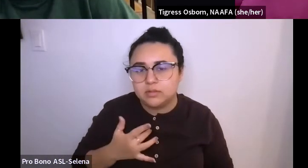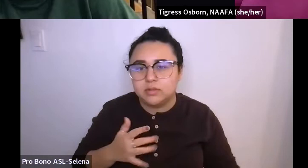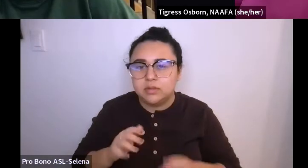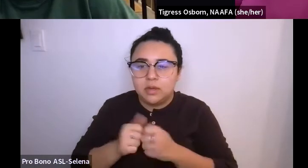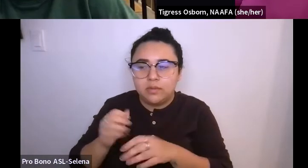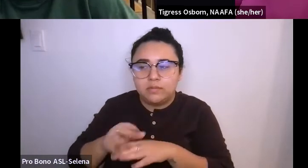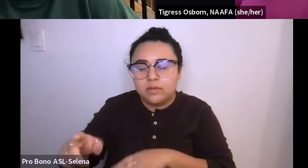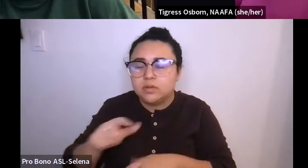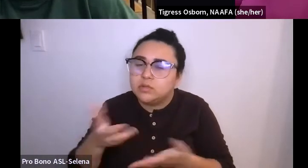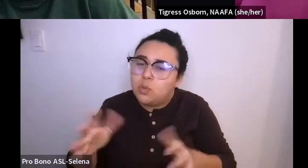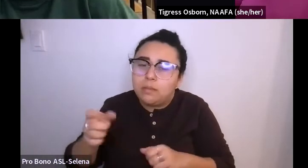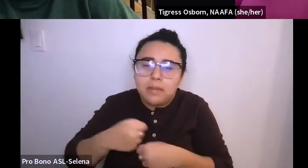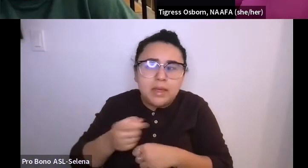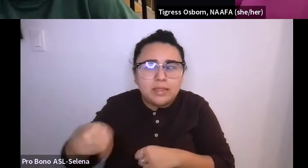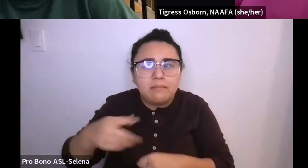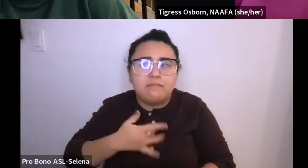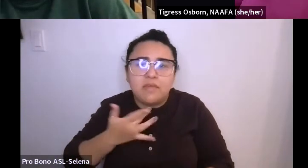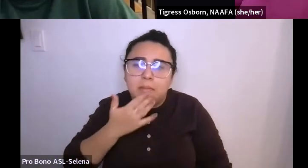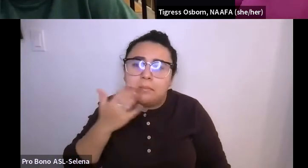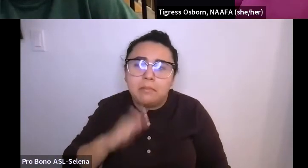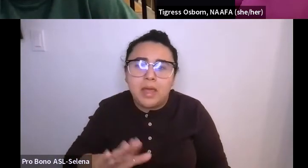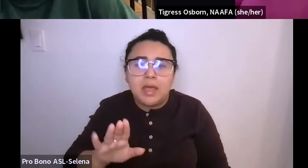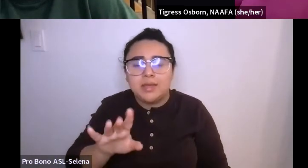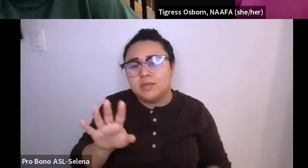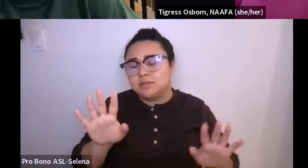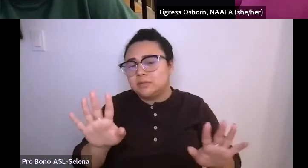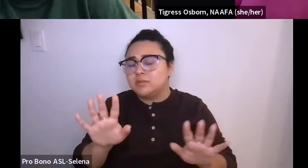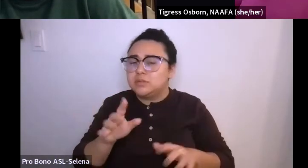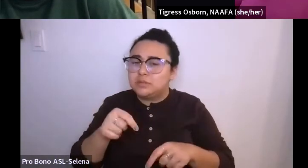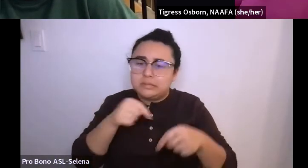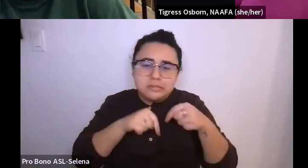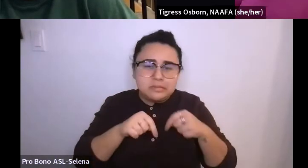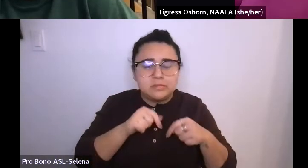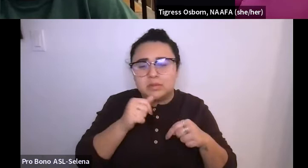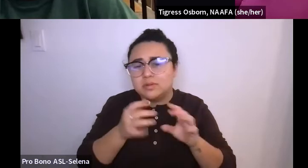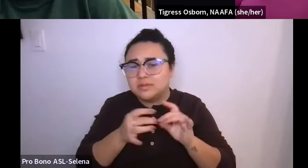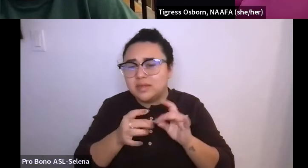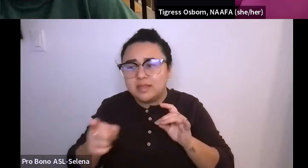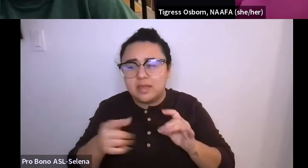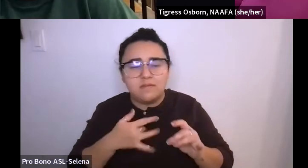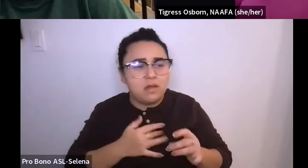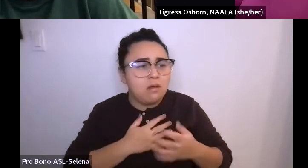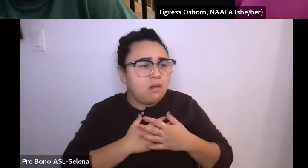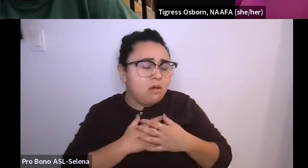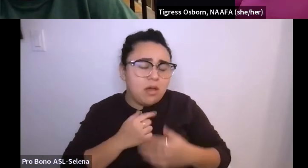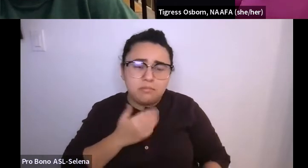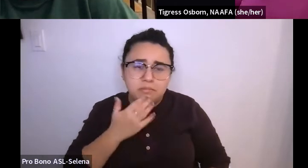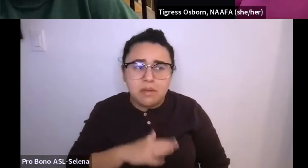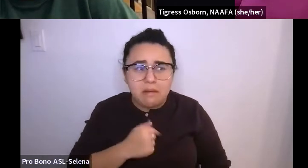to make them feel bad, so we shouldn't be saying these things out loud, because then they'll feel really bad.